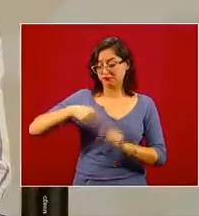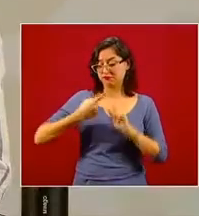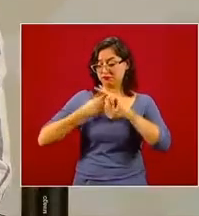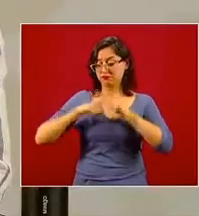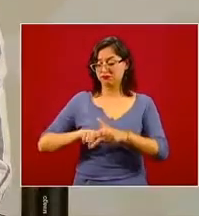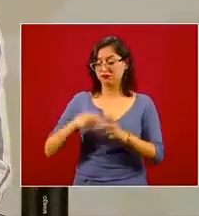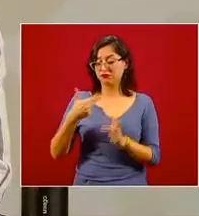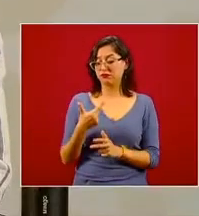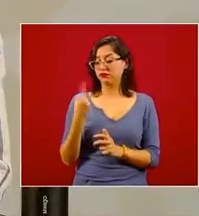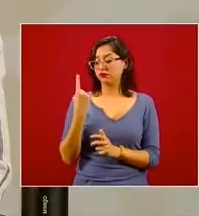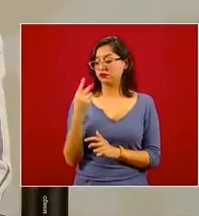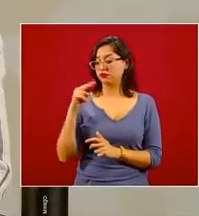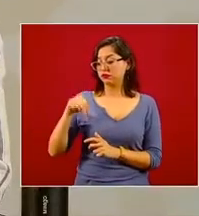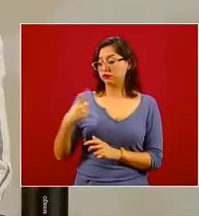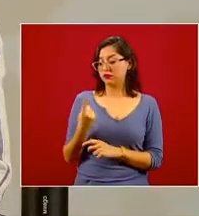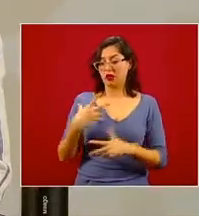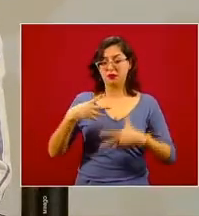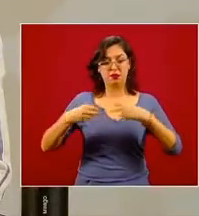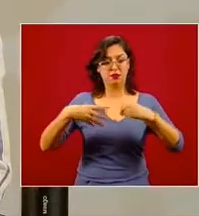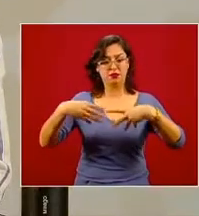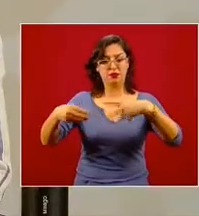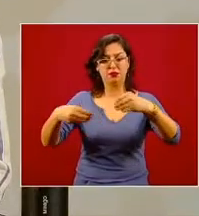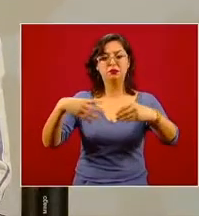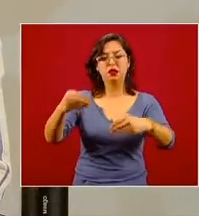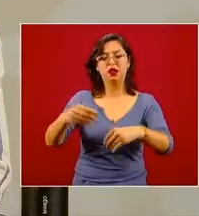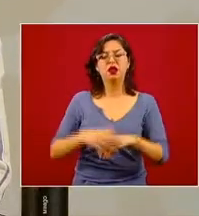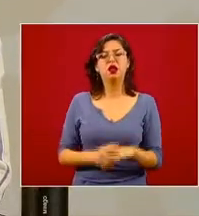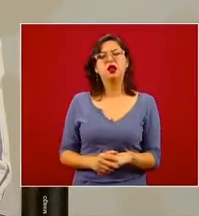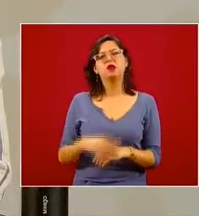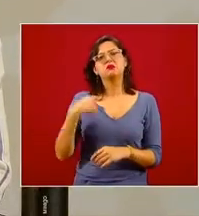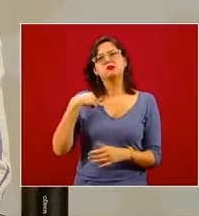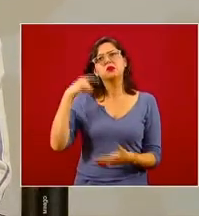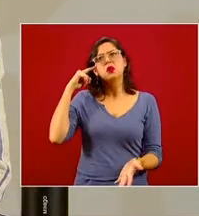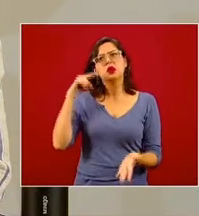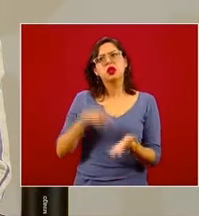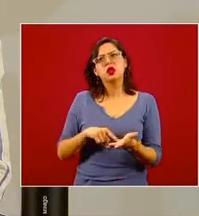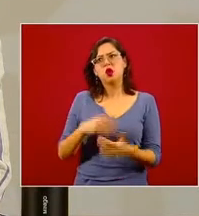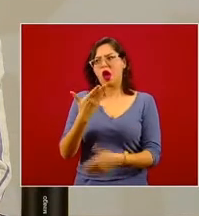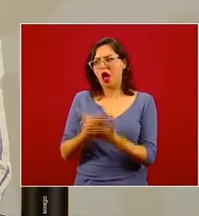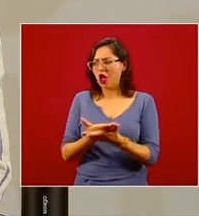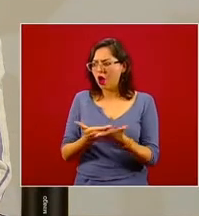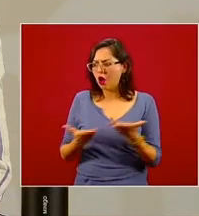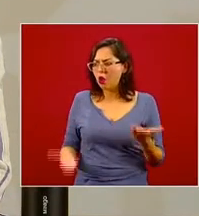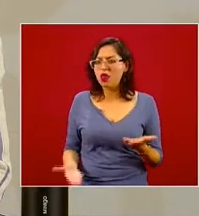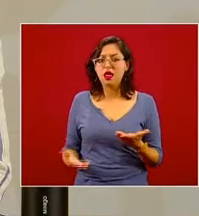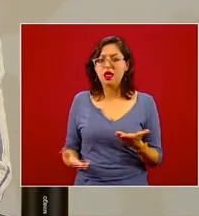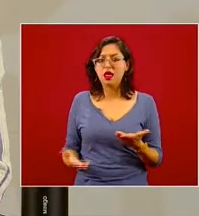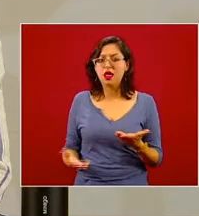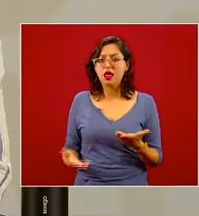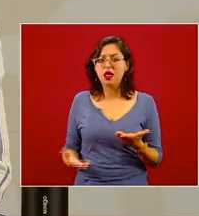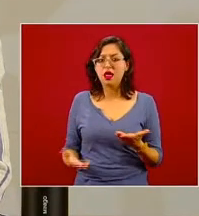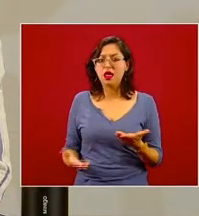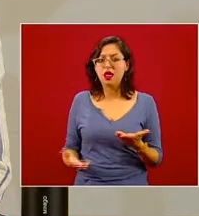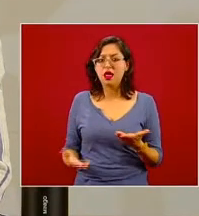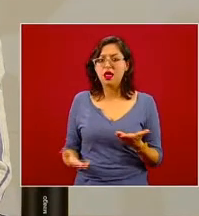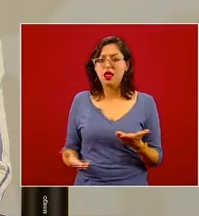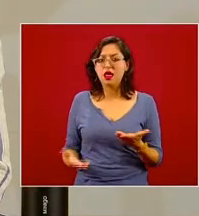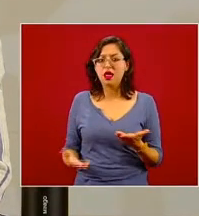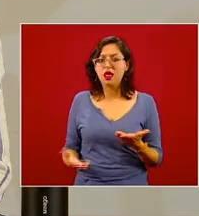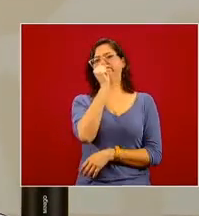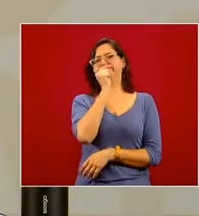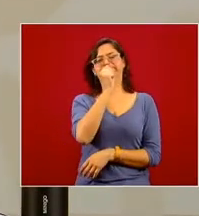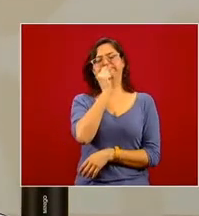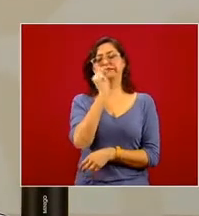because Mexico, the United States, and Canada were the first countries to start the influenza flu pandemic of